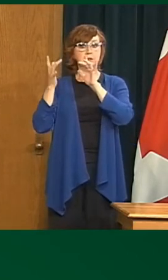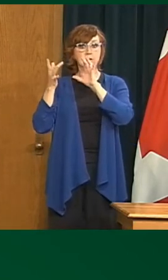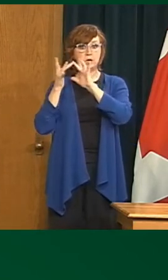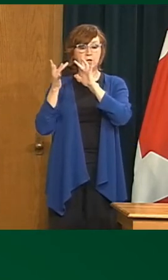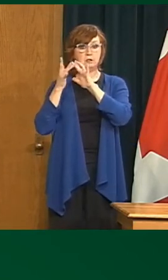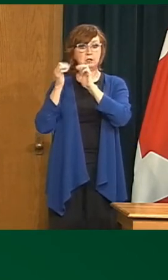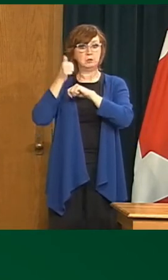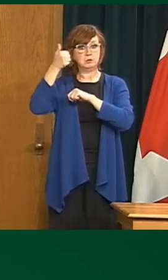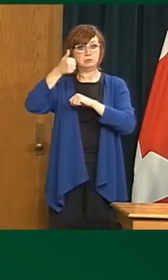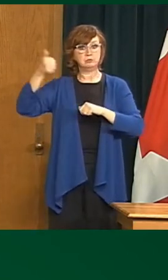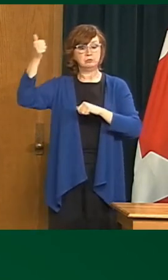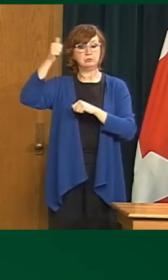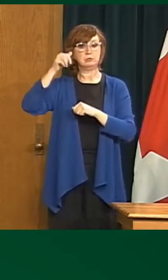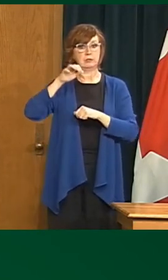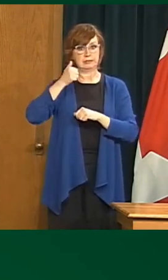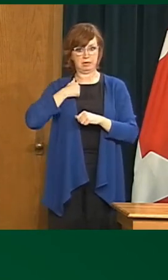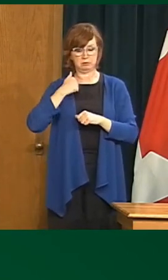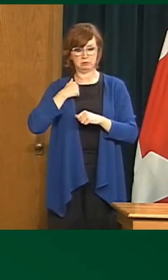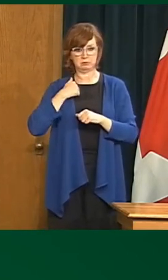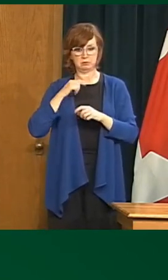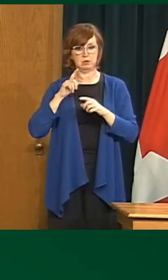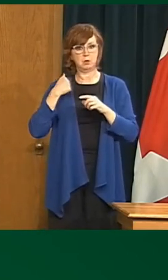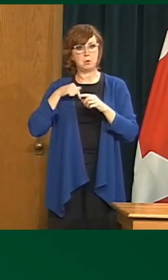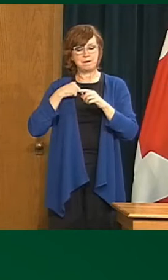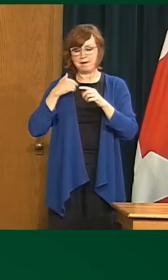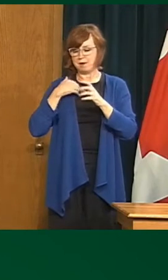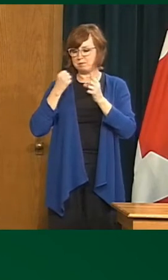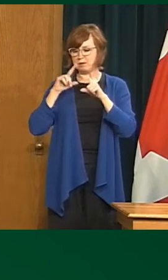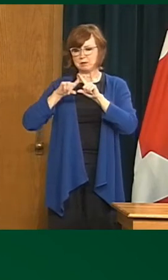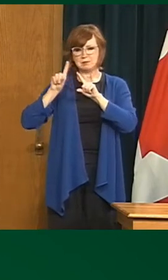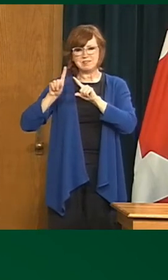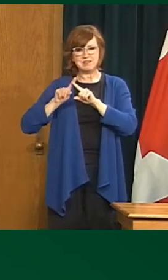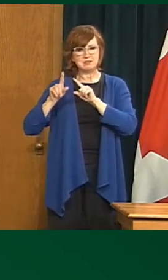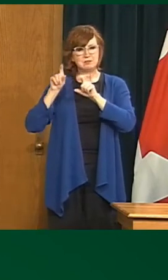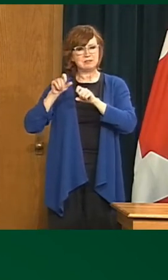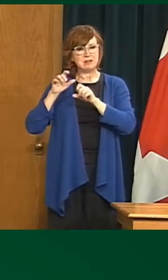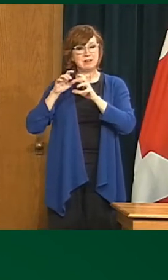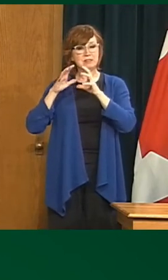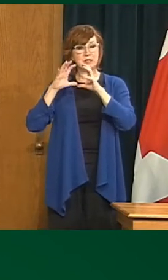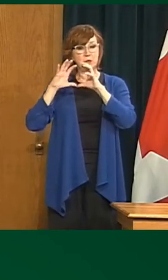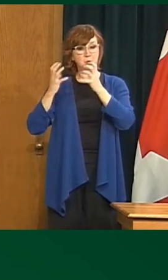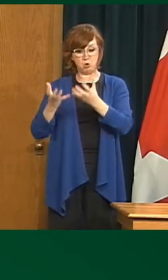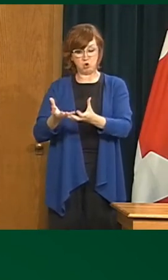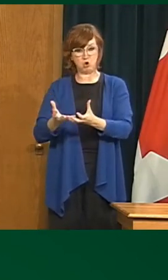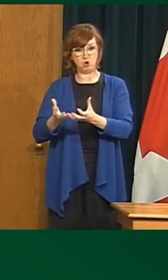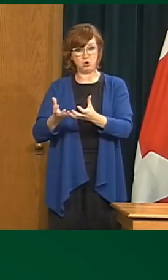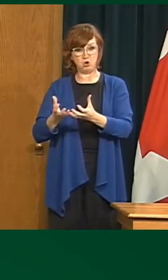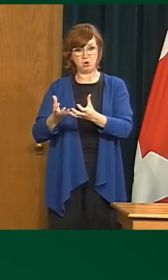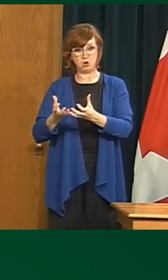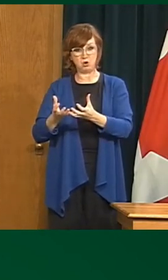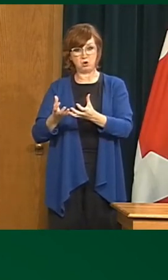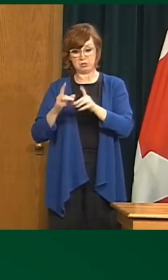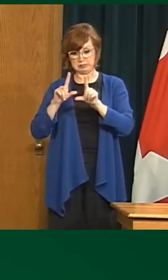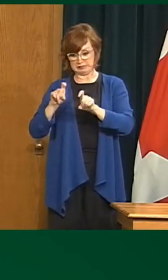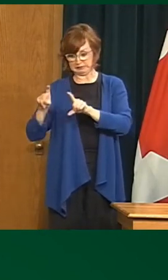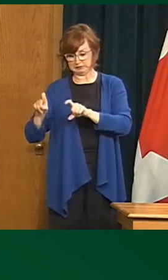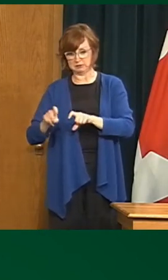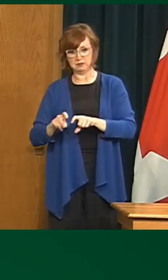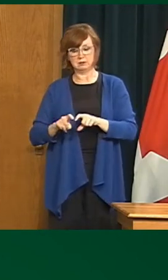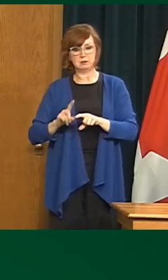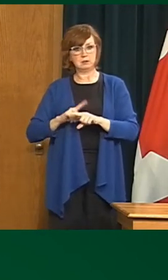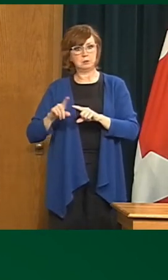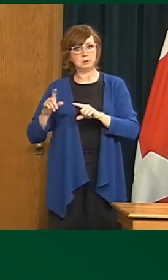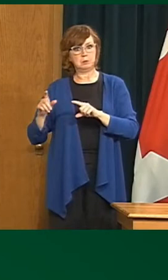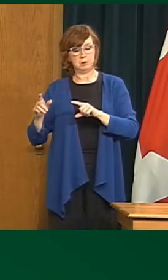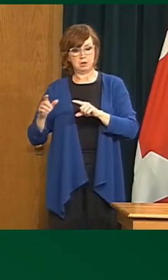quality, and then the first step, of course, was to have a consensus on which tests are accurate enough to be approved for use in Canada.